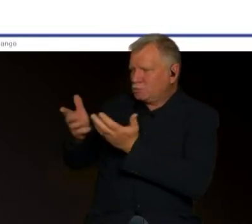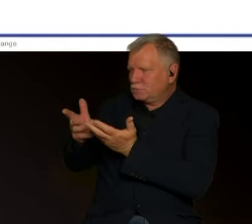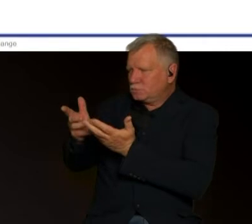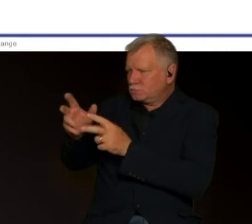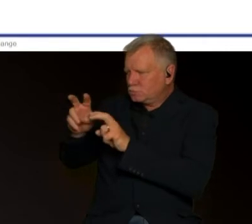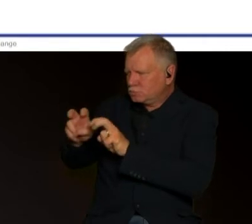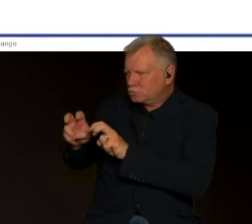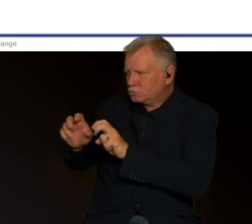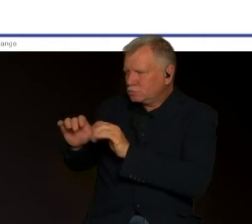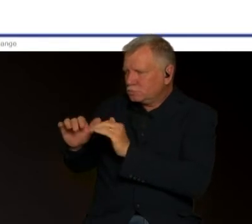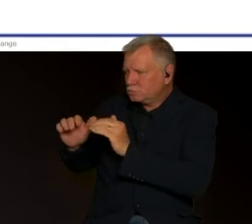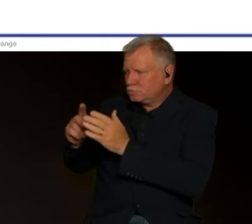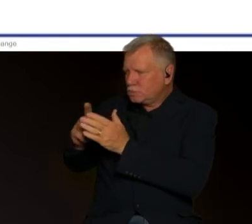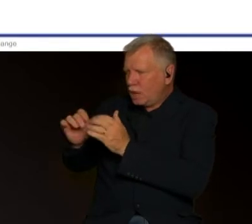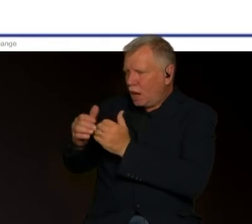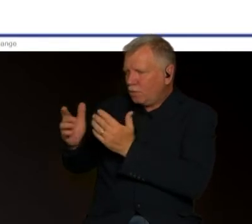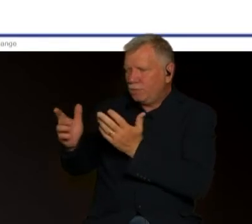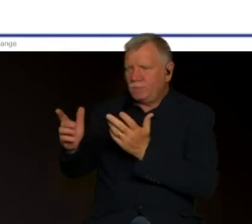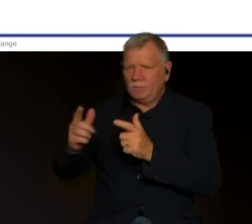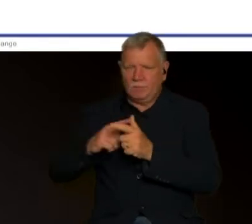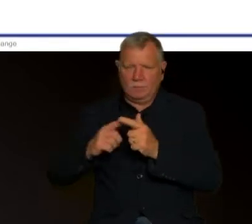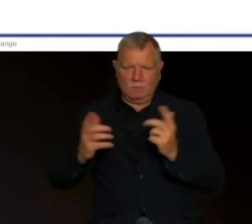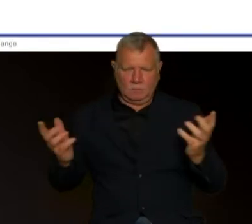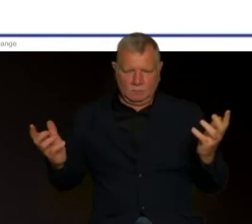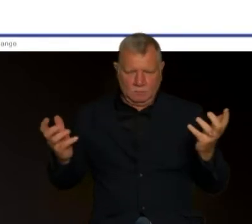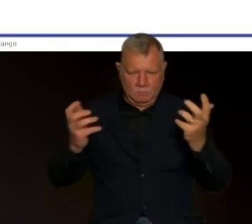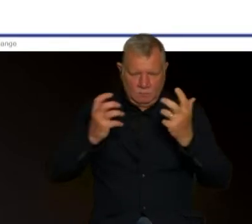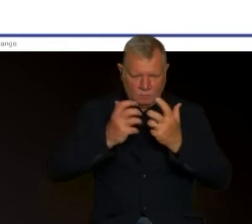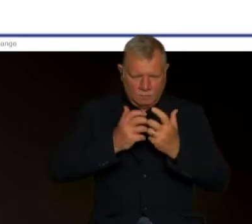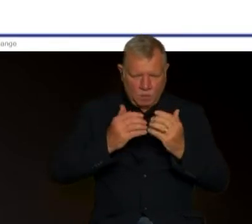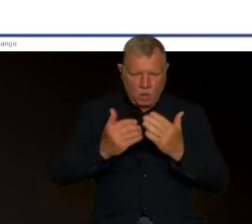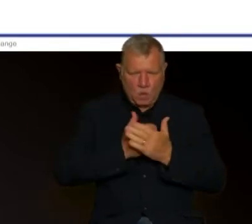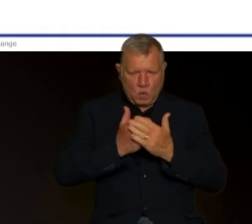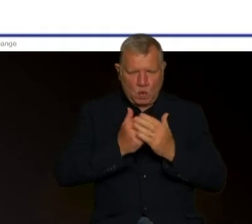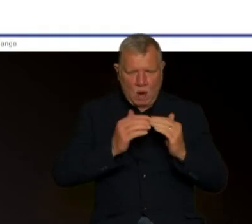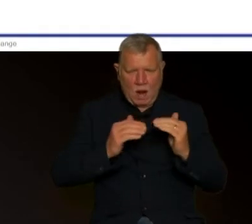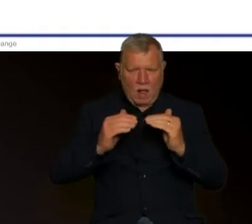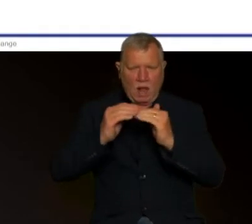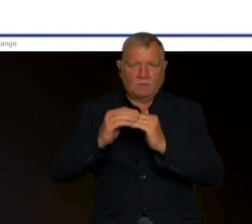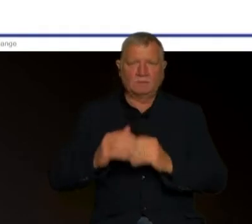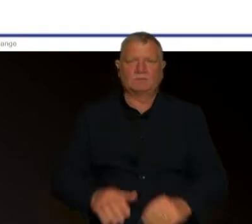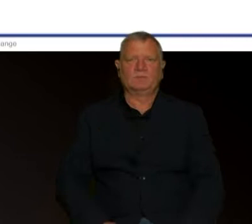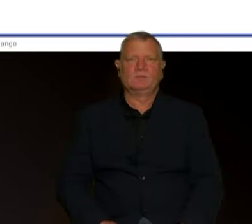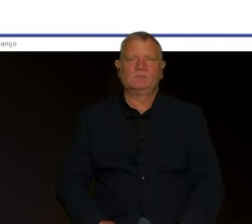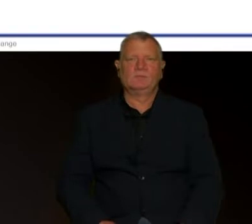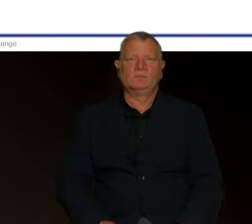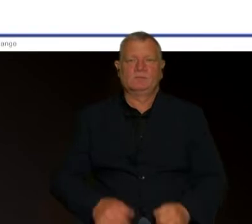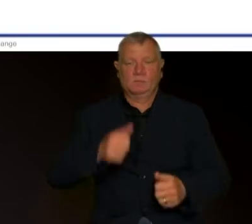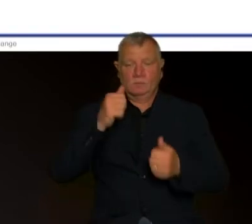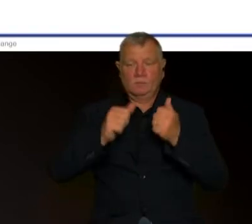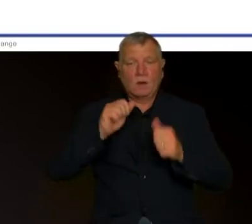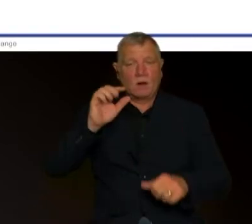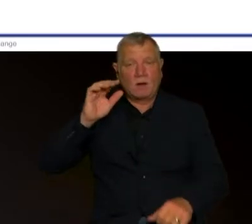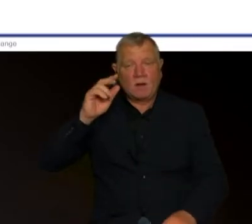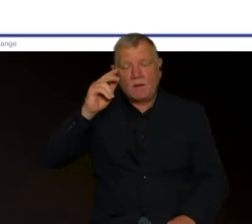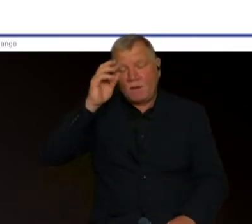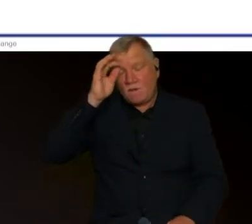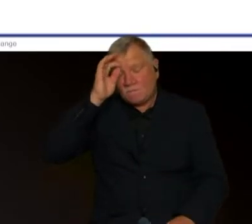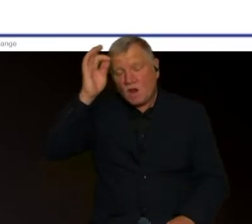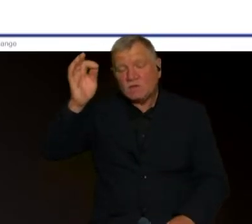market benchmark analyses, and then we join these and we create the new salary scales. What is